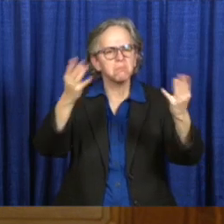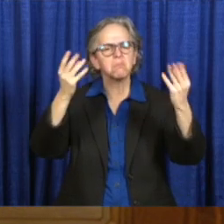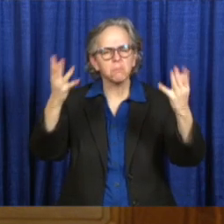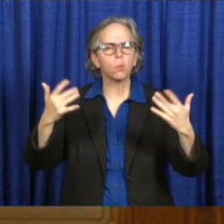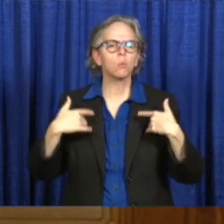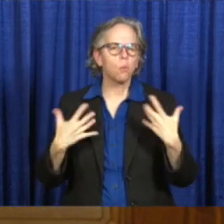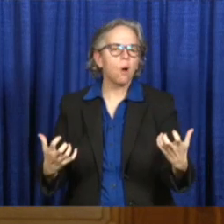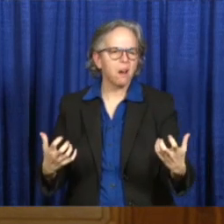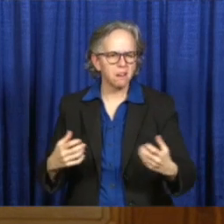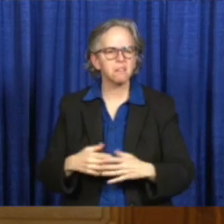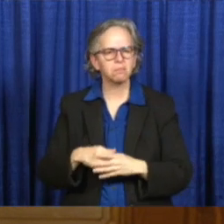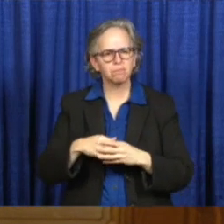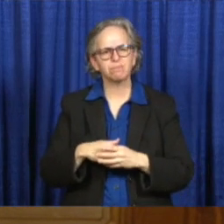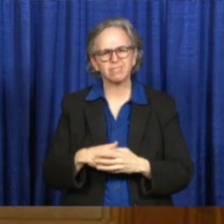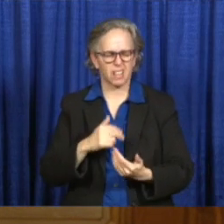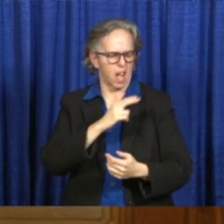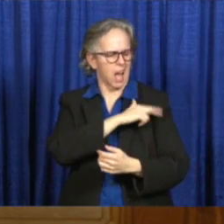forward.